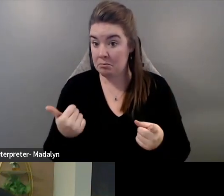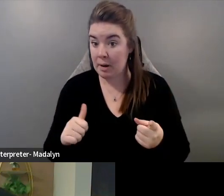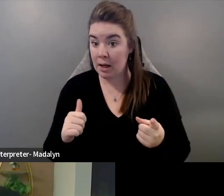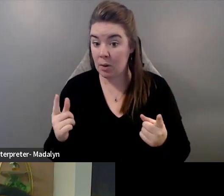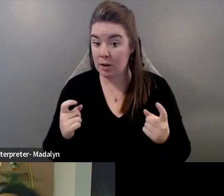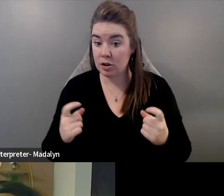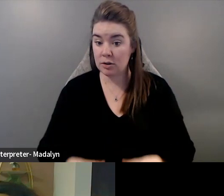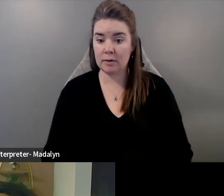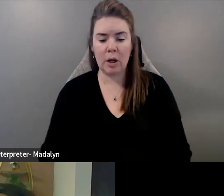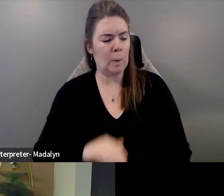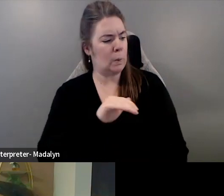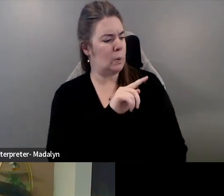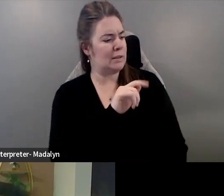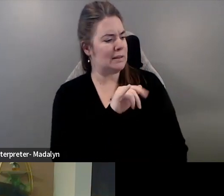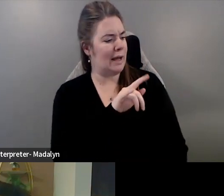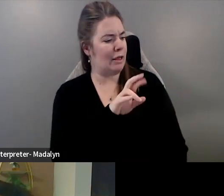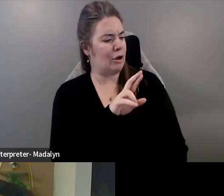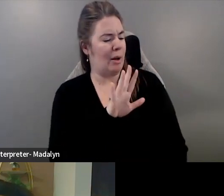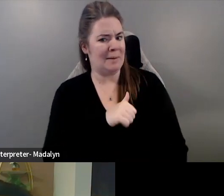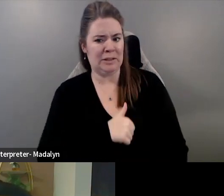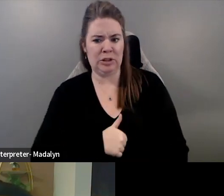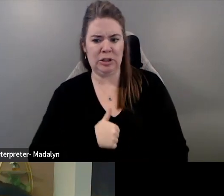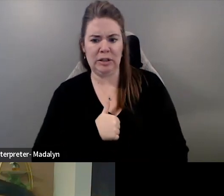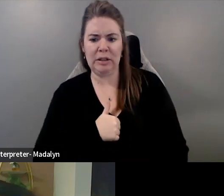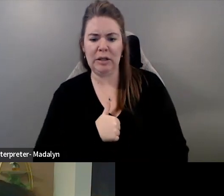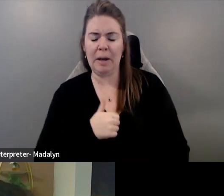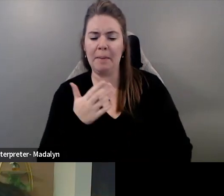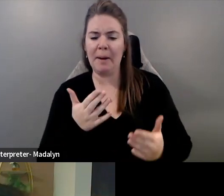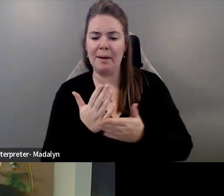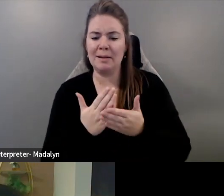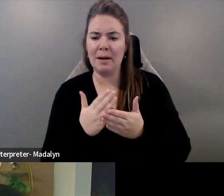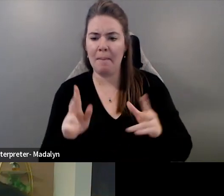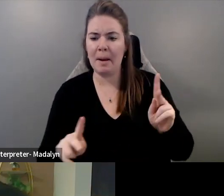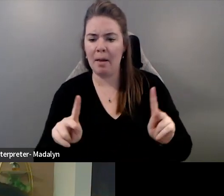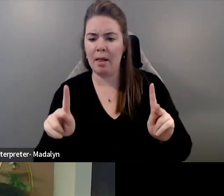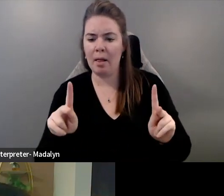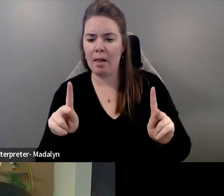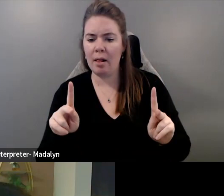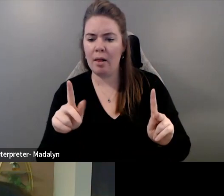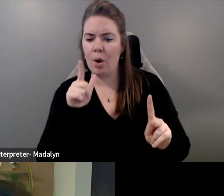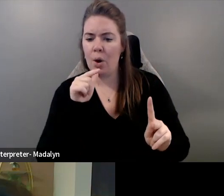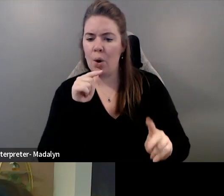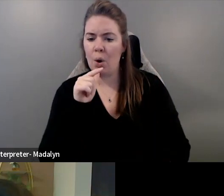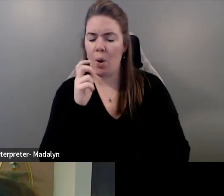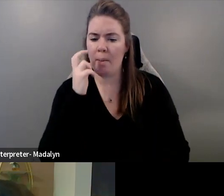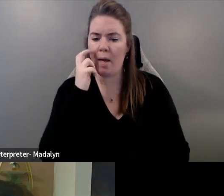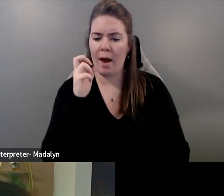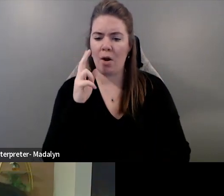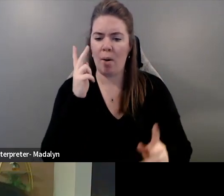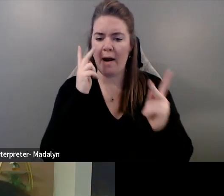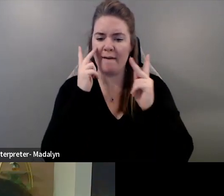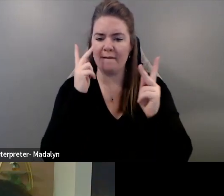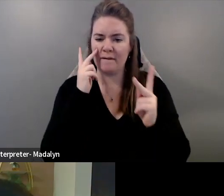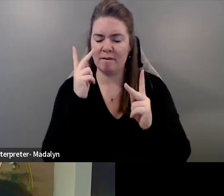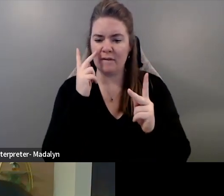Hey, Tyler, while we're there, I apologize. Yeah. There may be some people that are blind or visually impaired, and I didn't